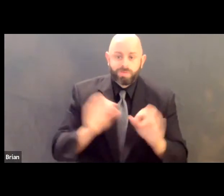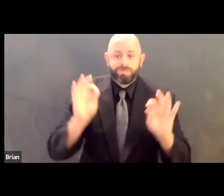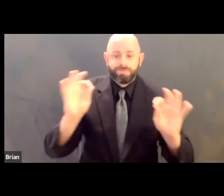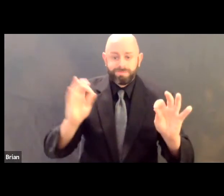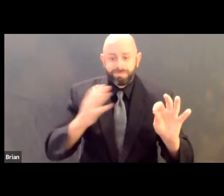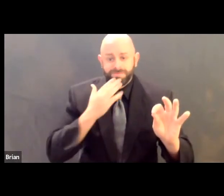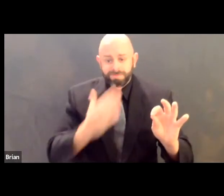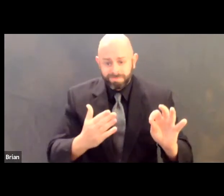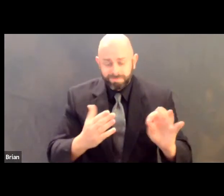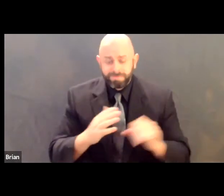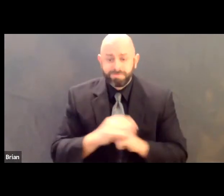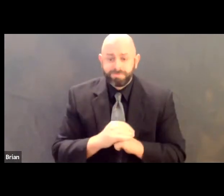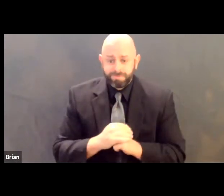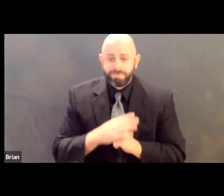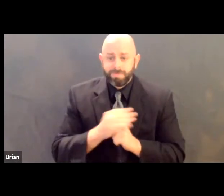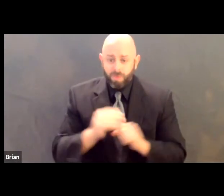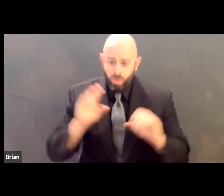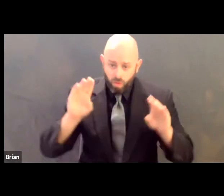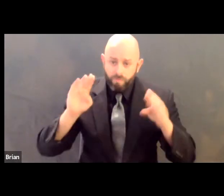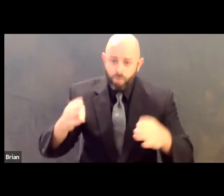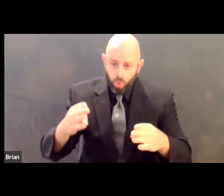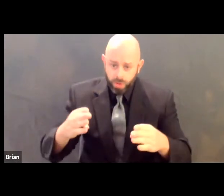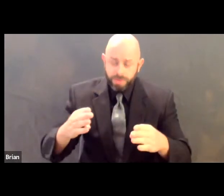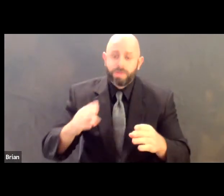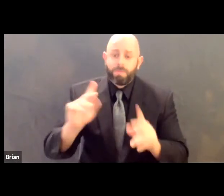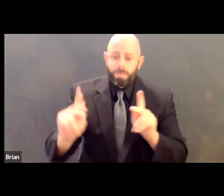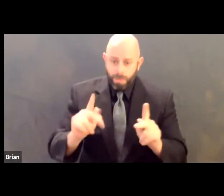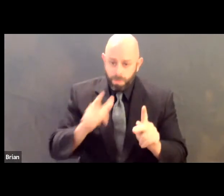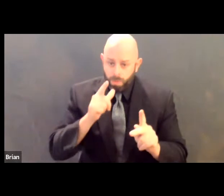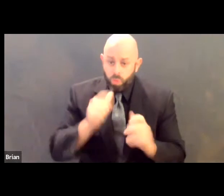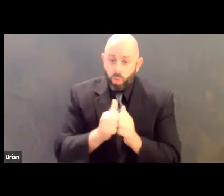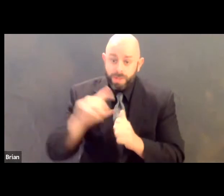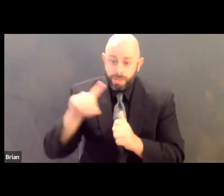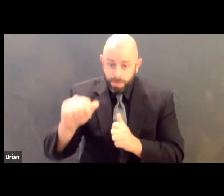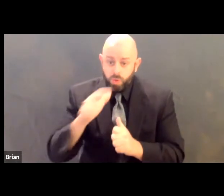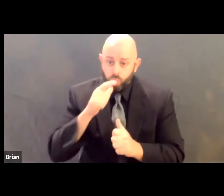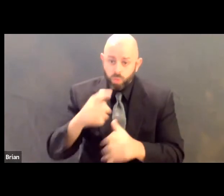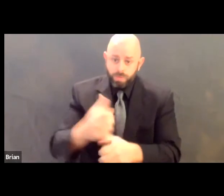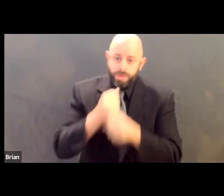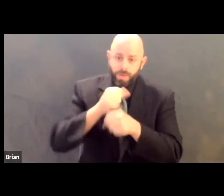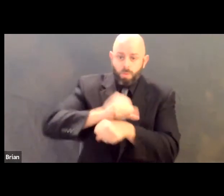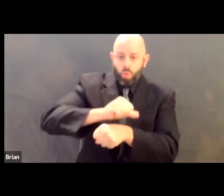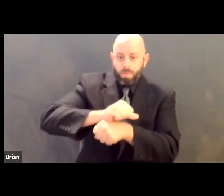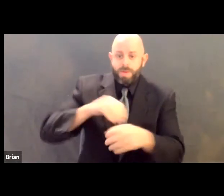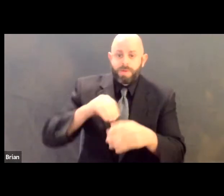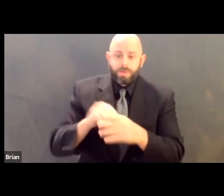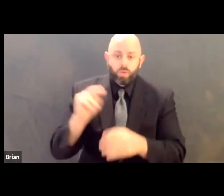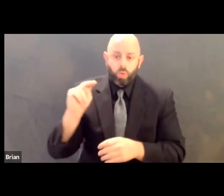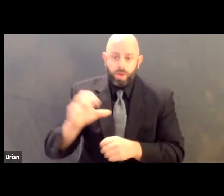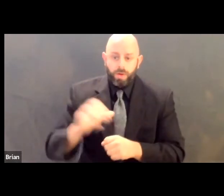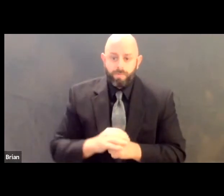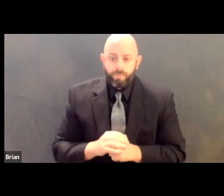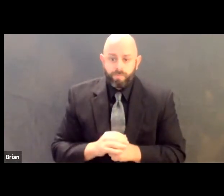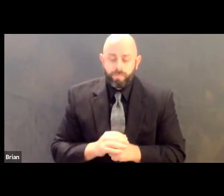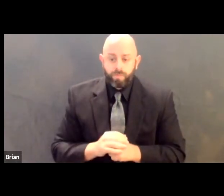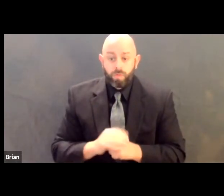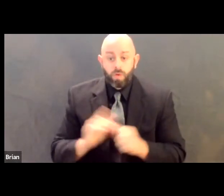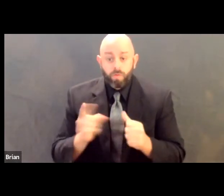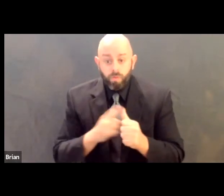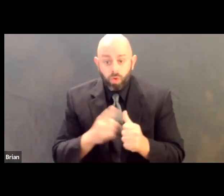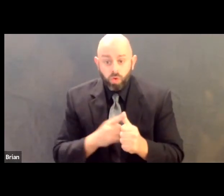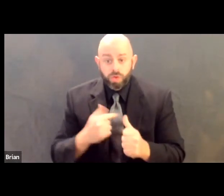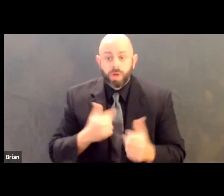and focus on disability employment in North Carolina. I know, first of all, I just want to say, I